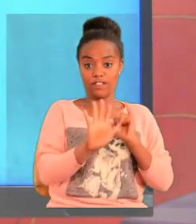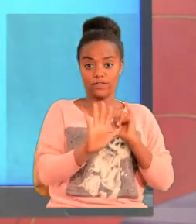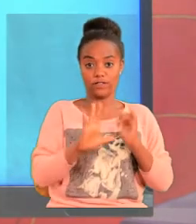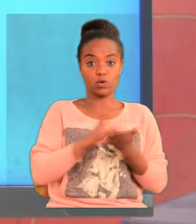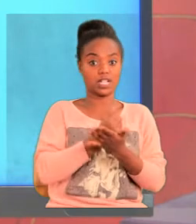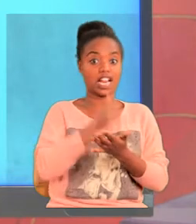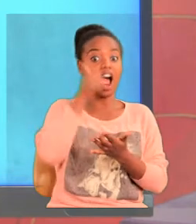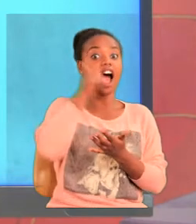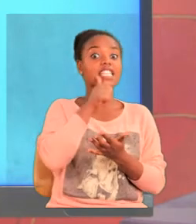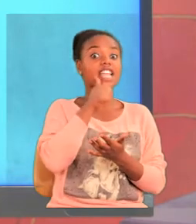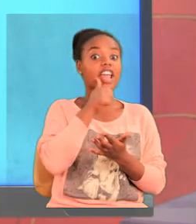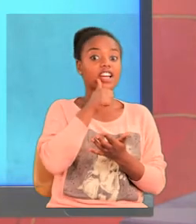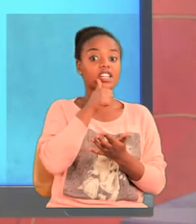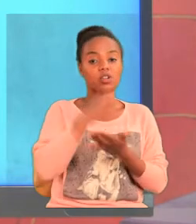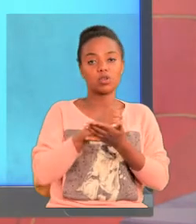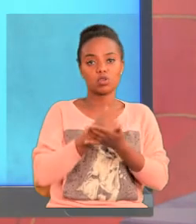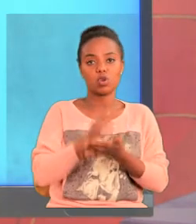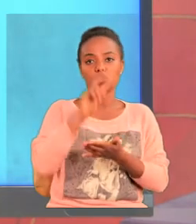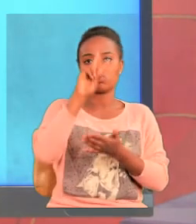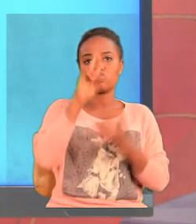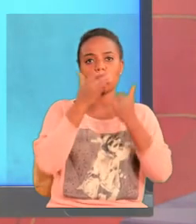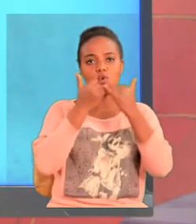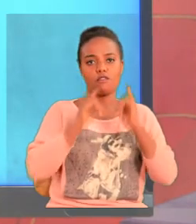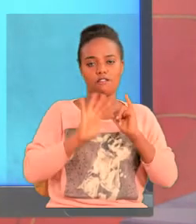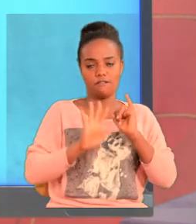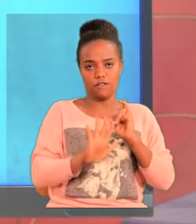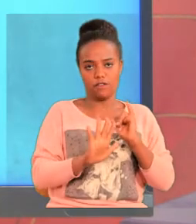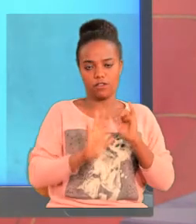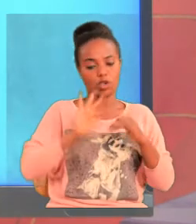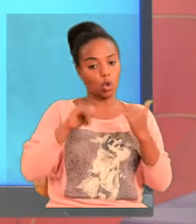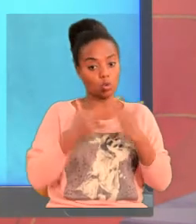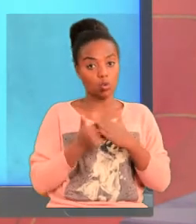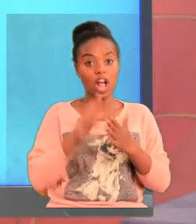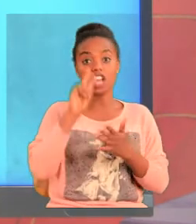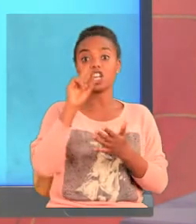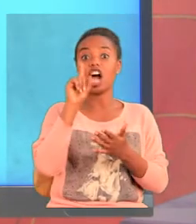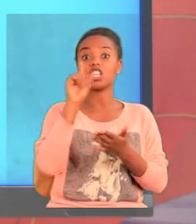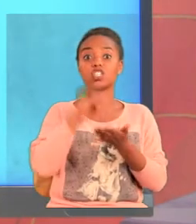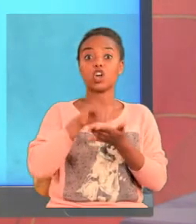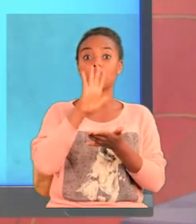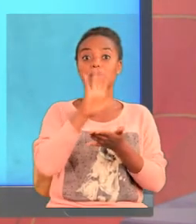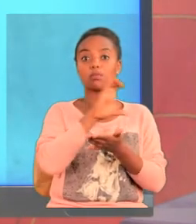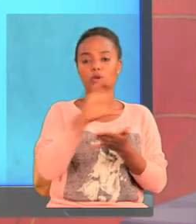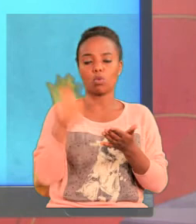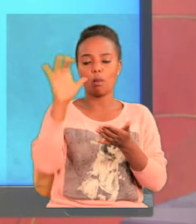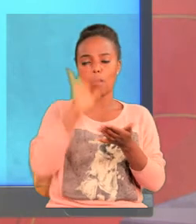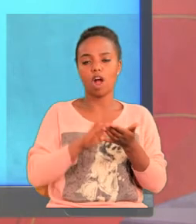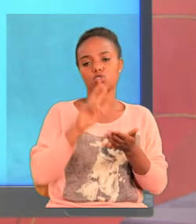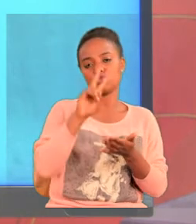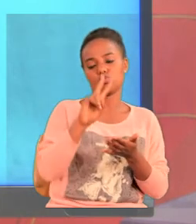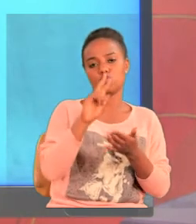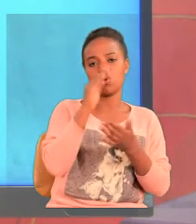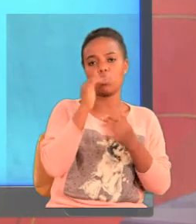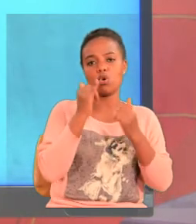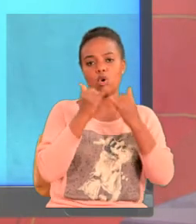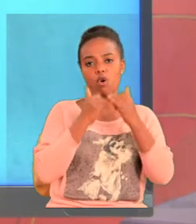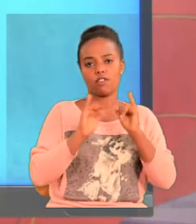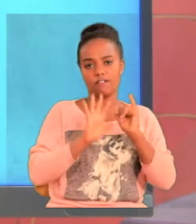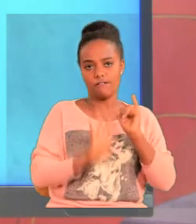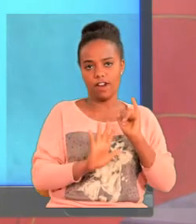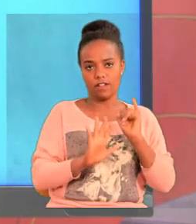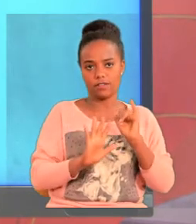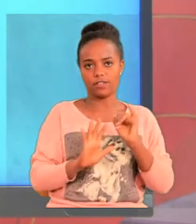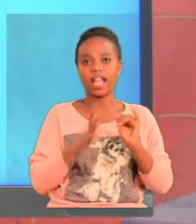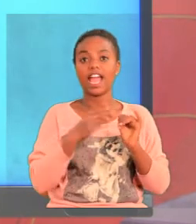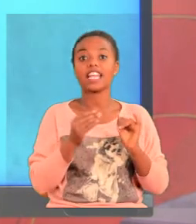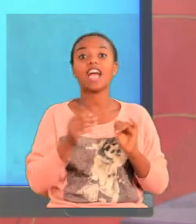share 2/5 of the total amount of money, and Ali shares 3/5 of the total